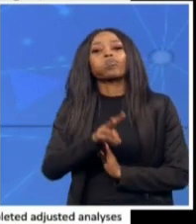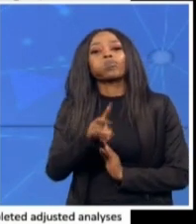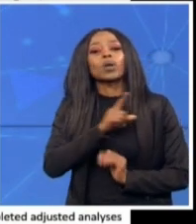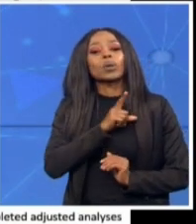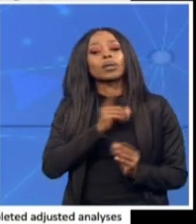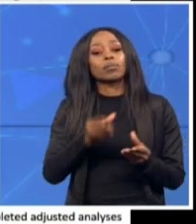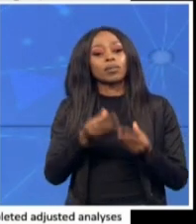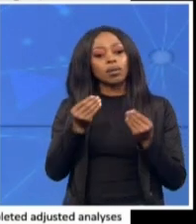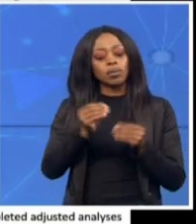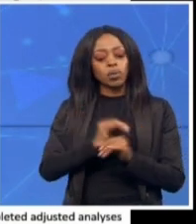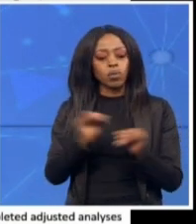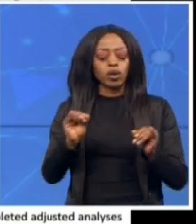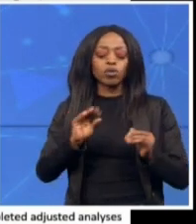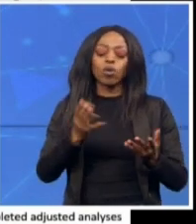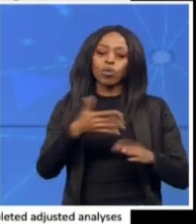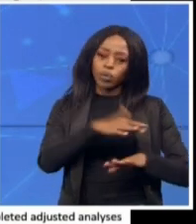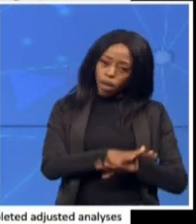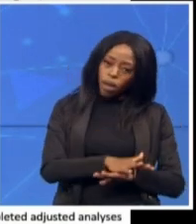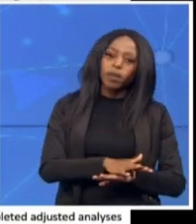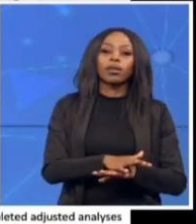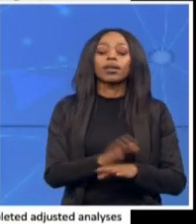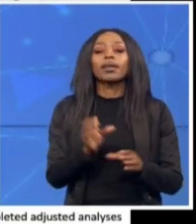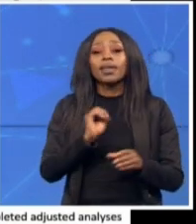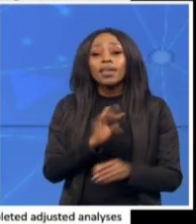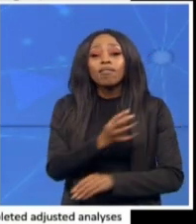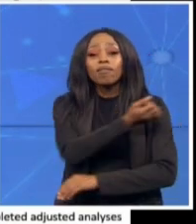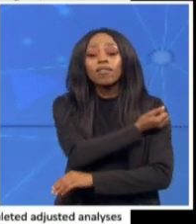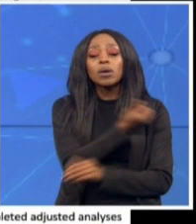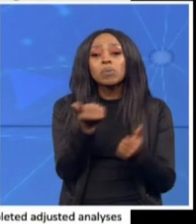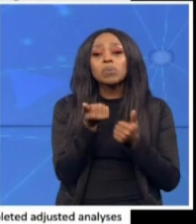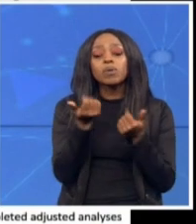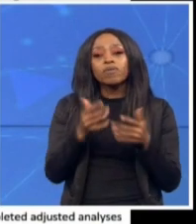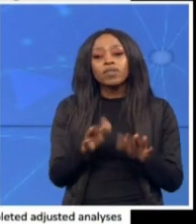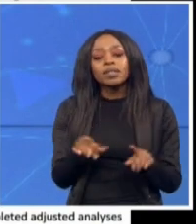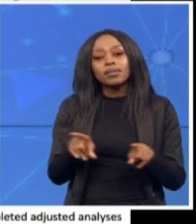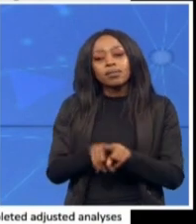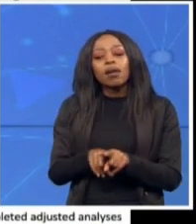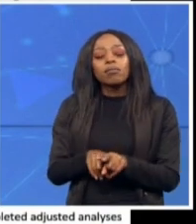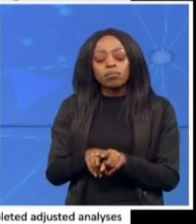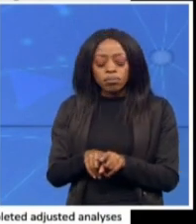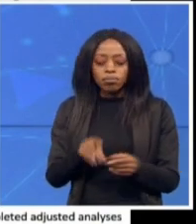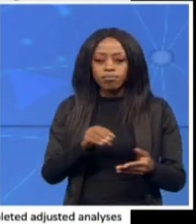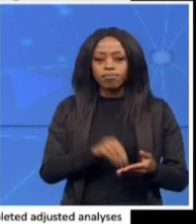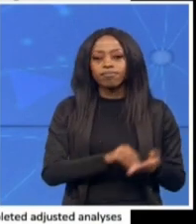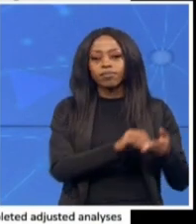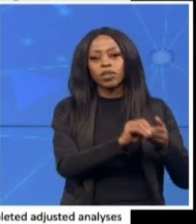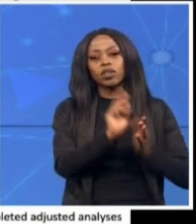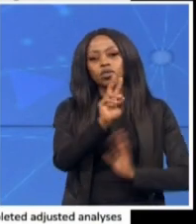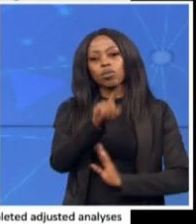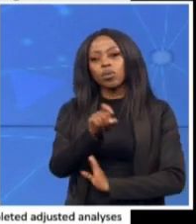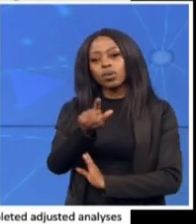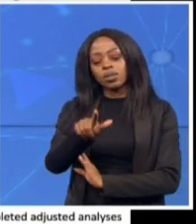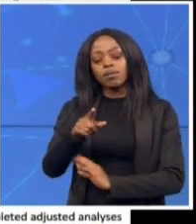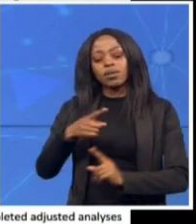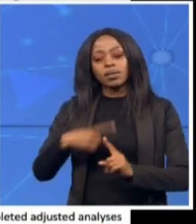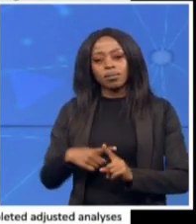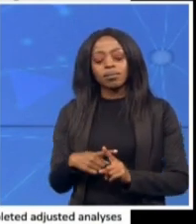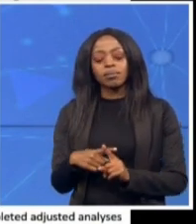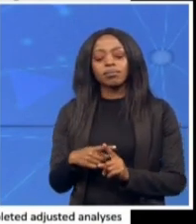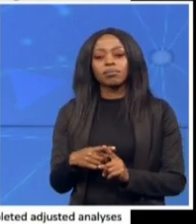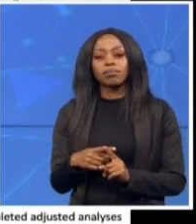fully vaccinated. And then admission, there was a 2.7 times lower risk from being admitted if you were fully vaccinated. So this is